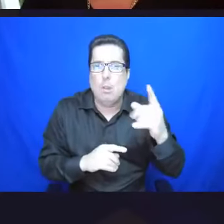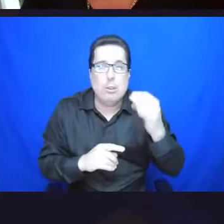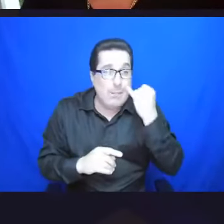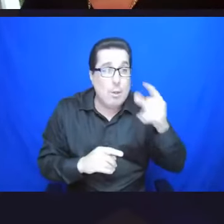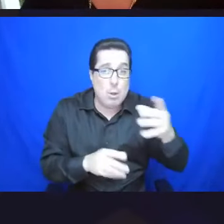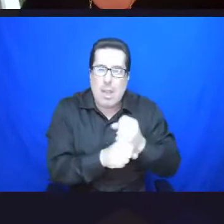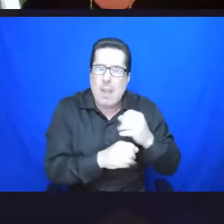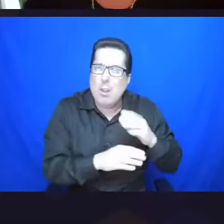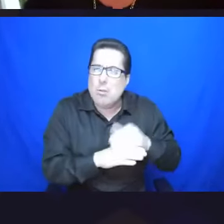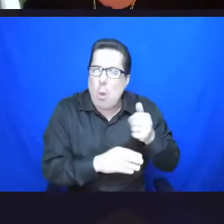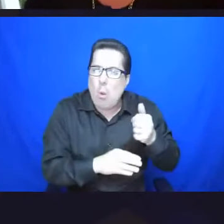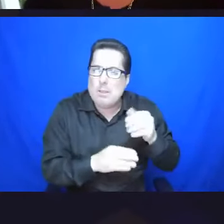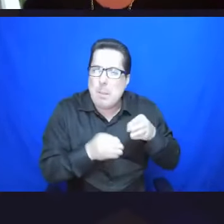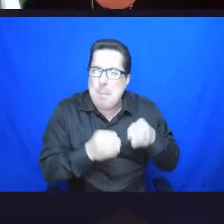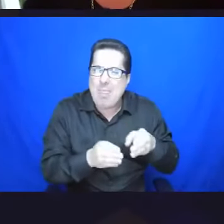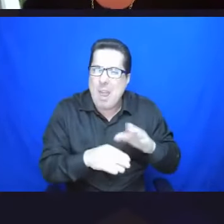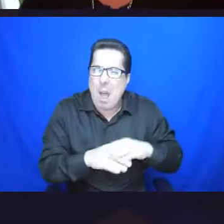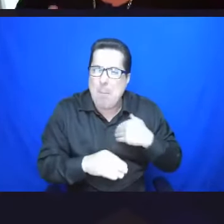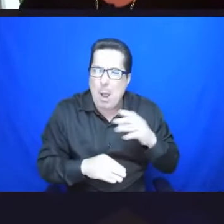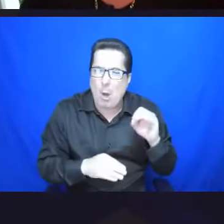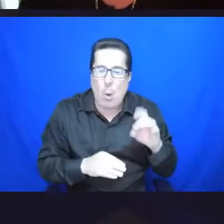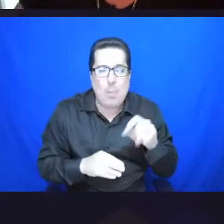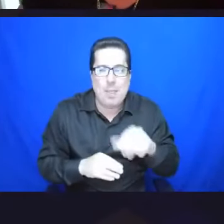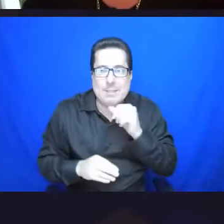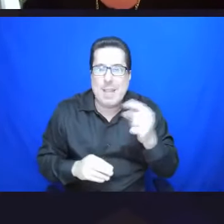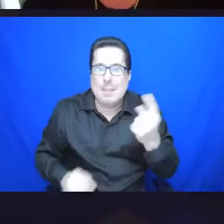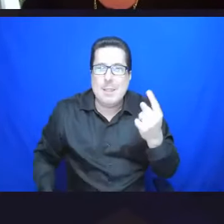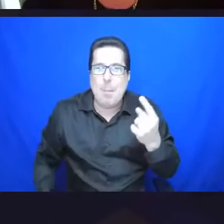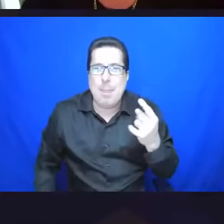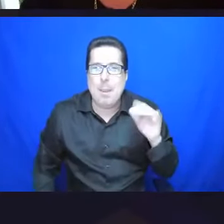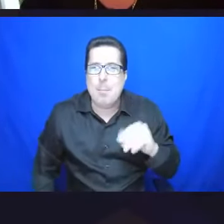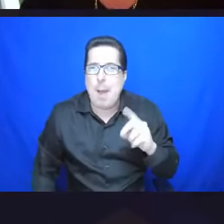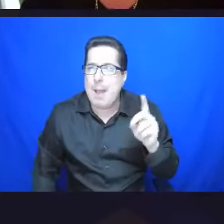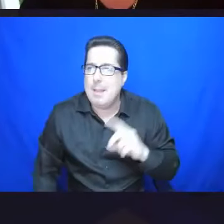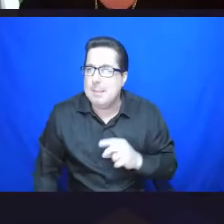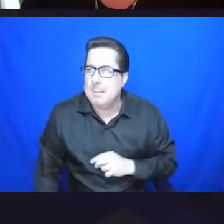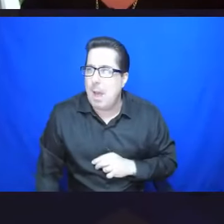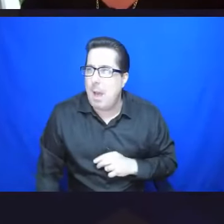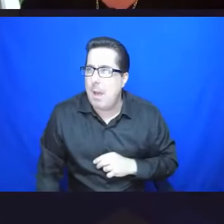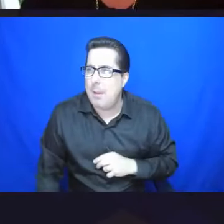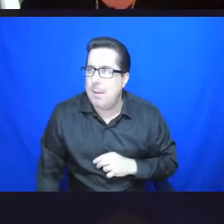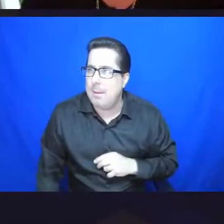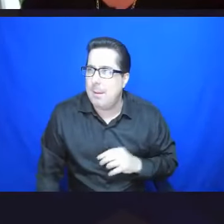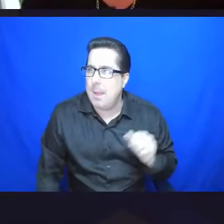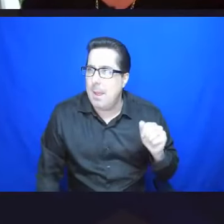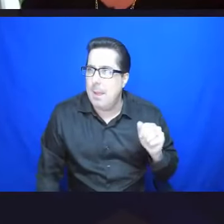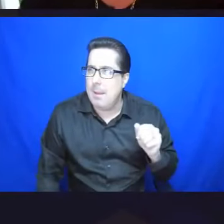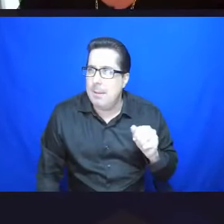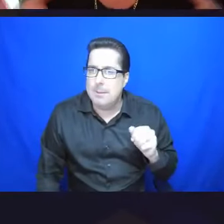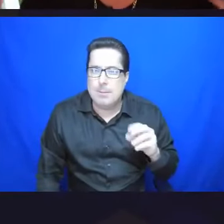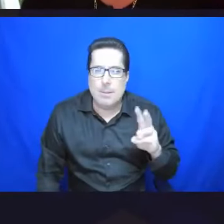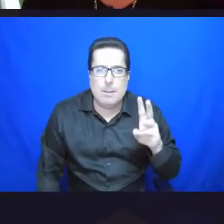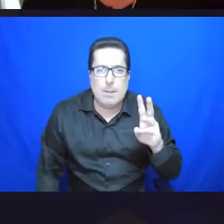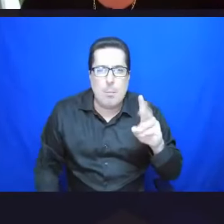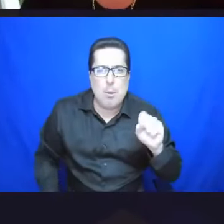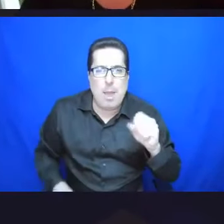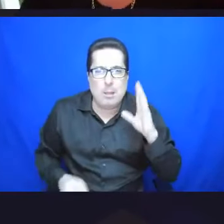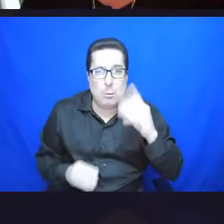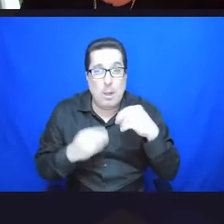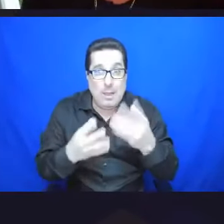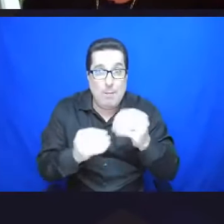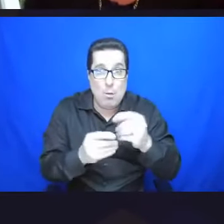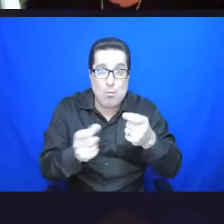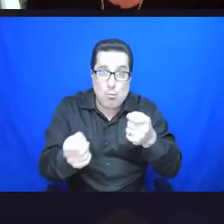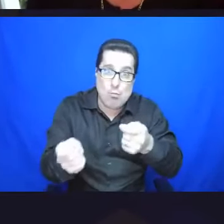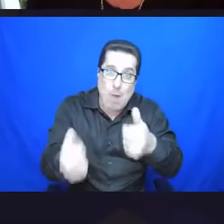my code is just not something that by design, it's not something that AWS is trying to give you insight with out of the box.